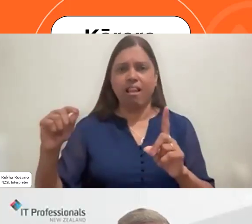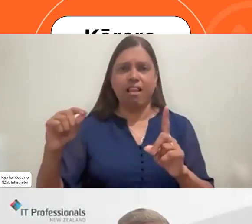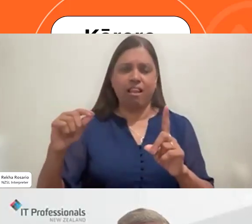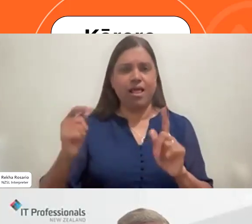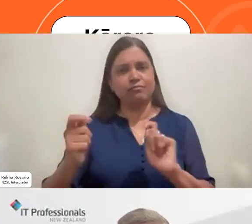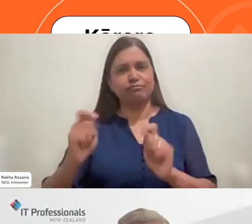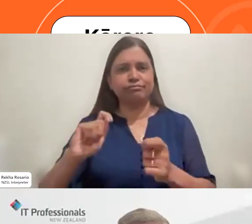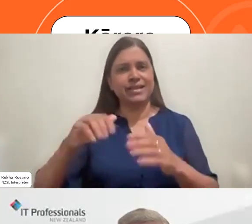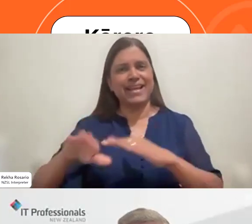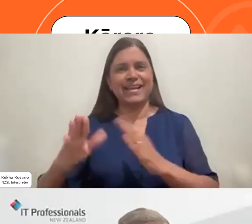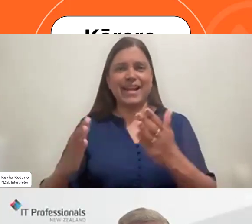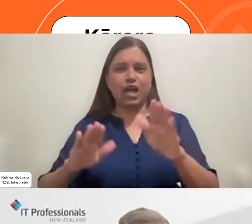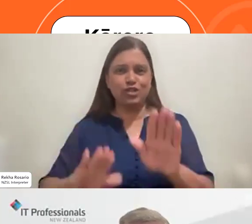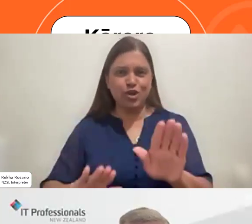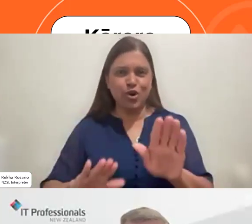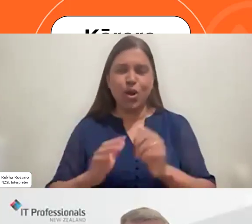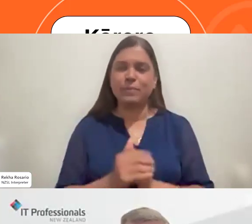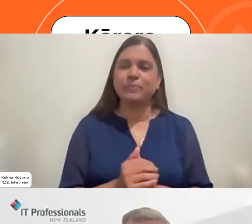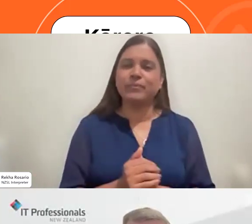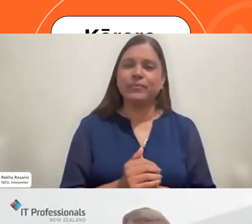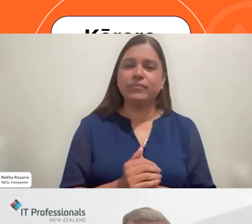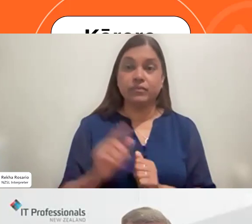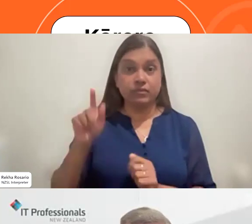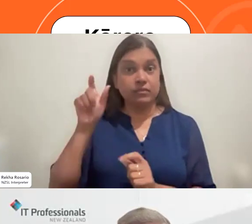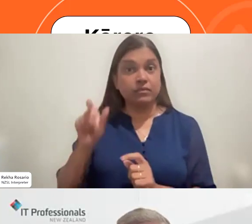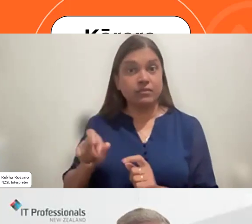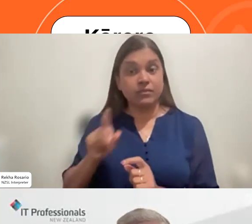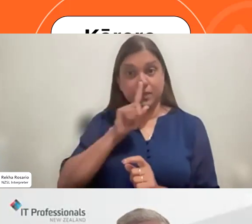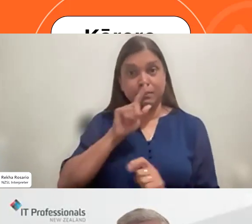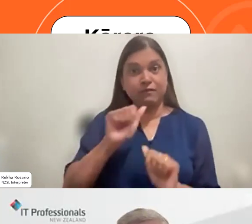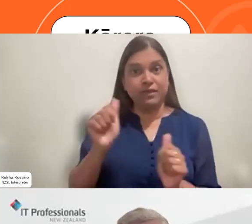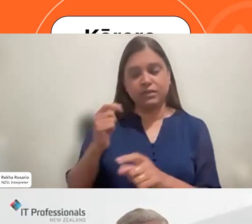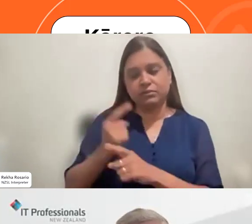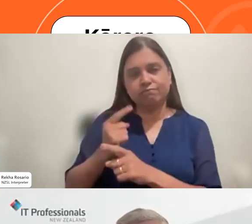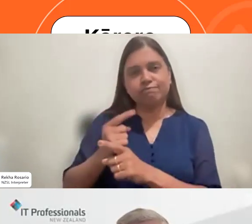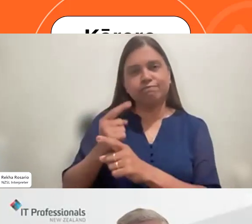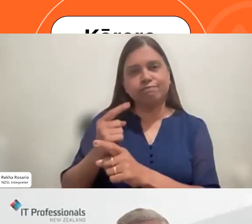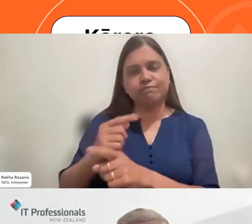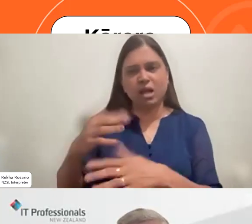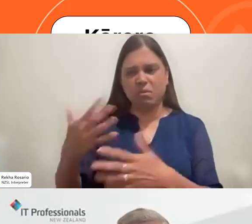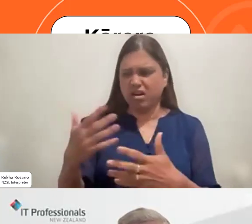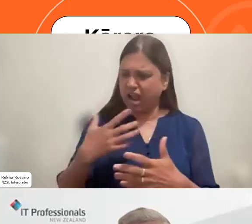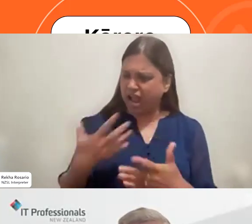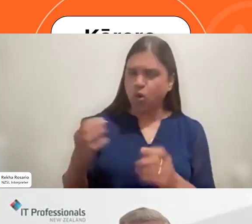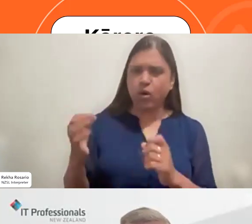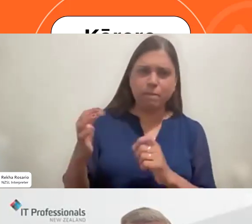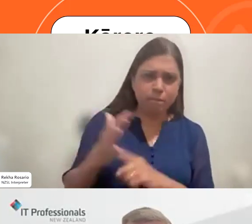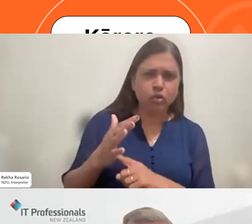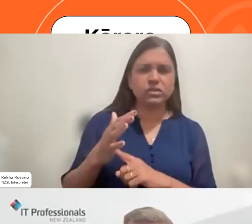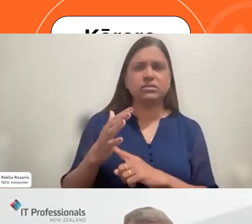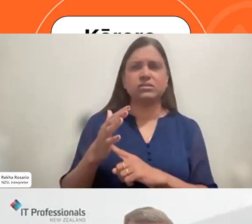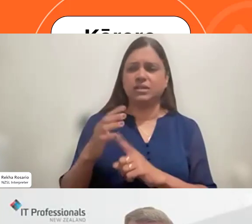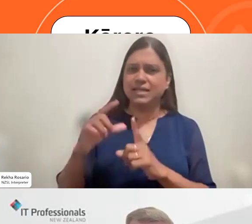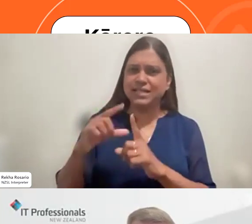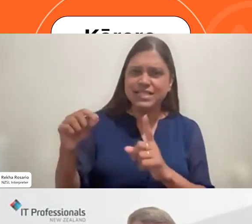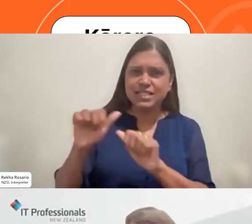to you about the importance of accessibility and the role digital and information systems play in creating inclusion and belonging